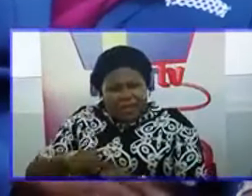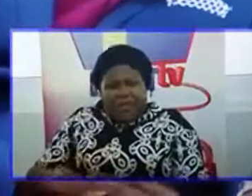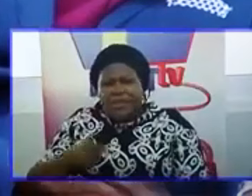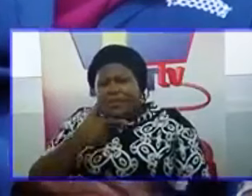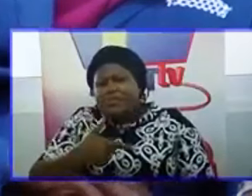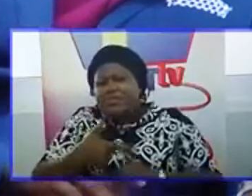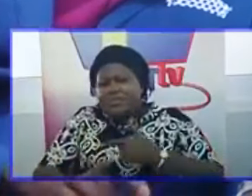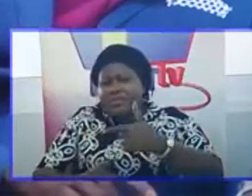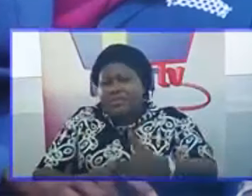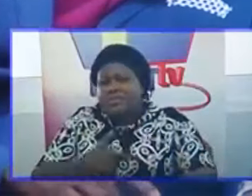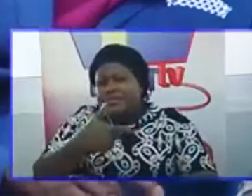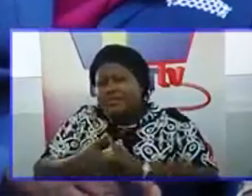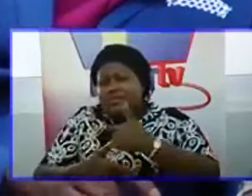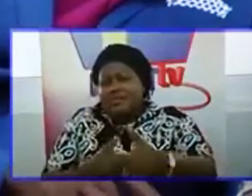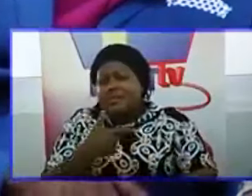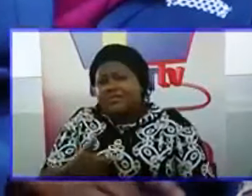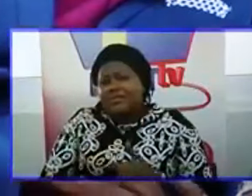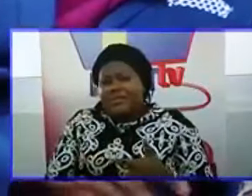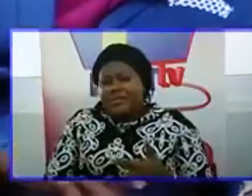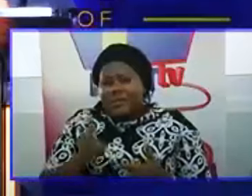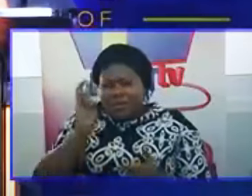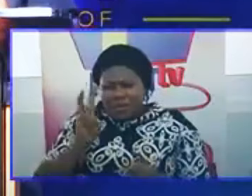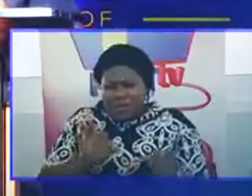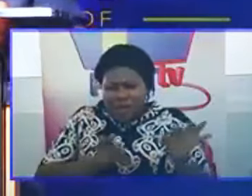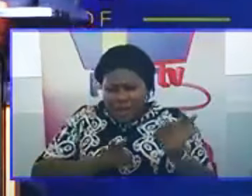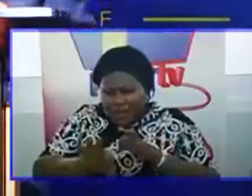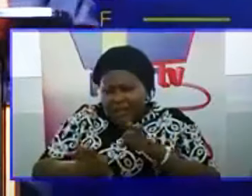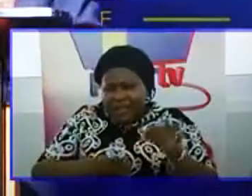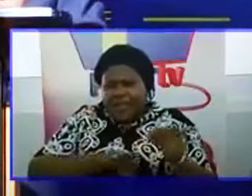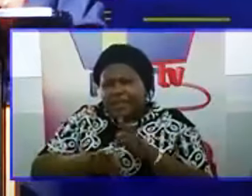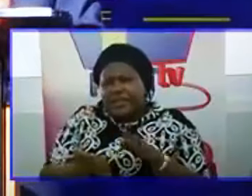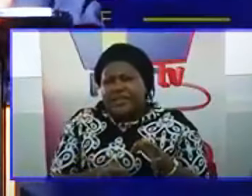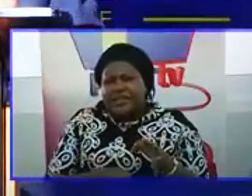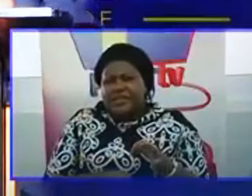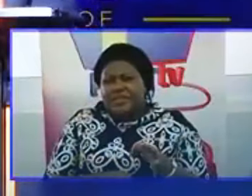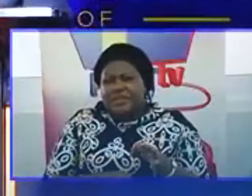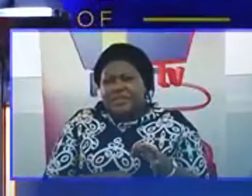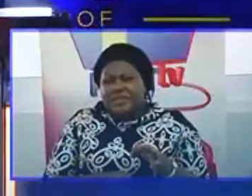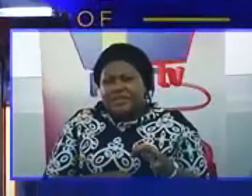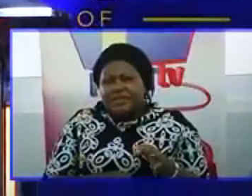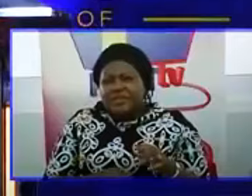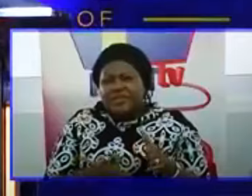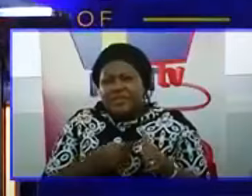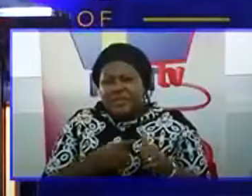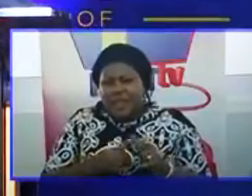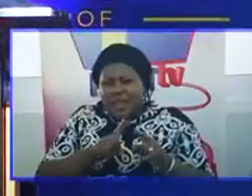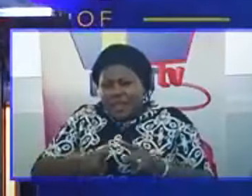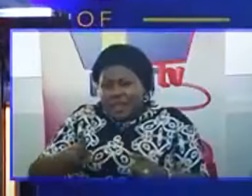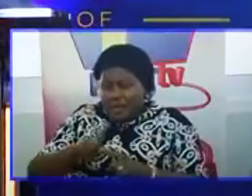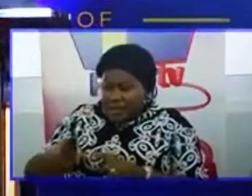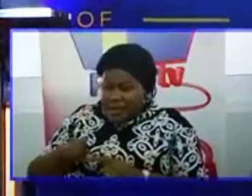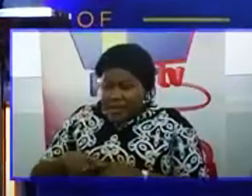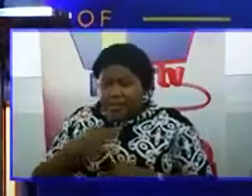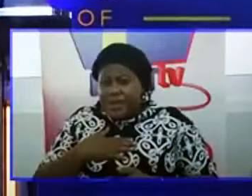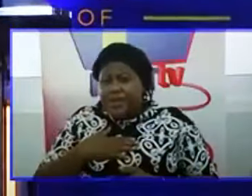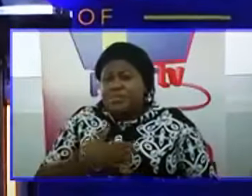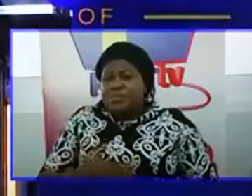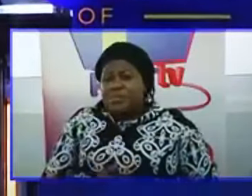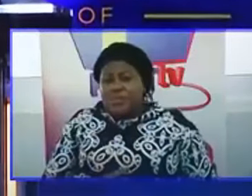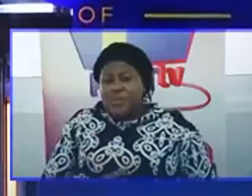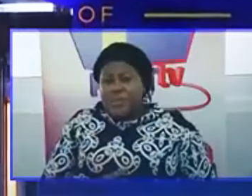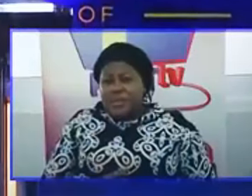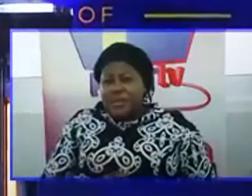Three generations, and I would define this generation as the entire body of individuals born and living